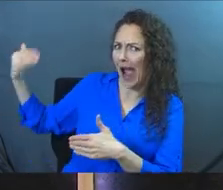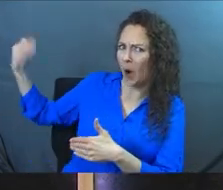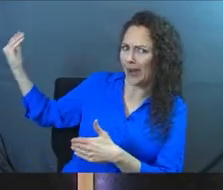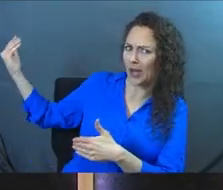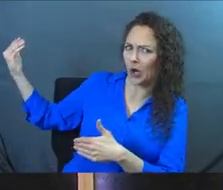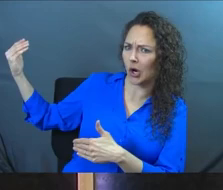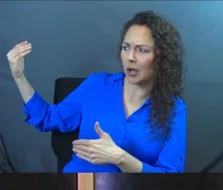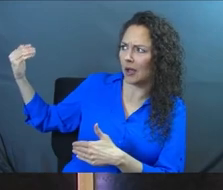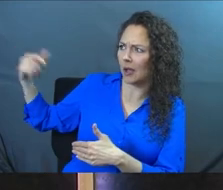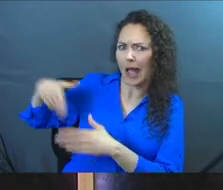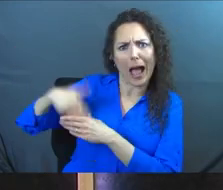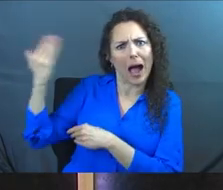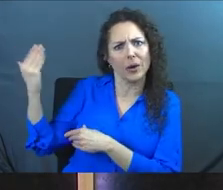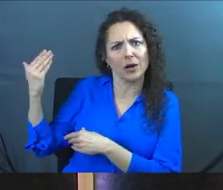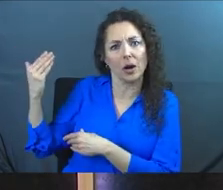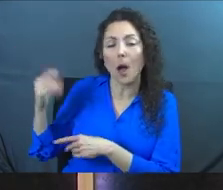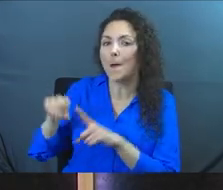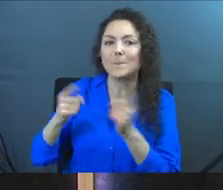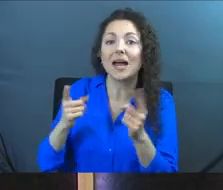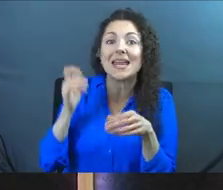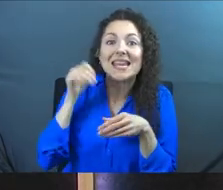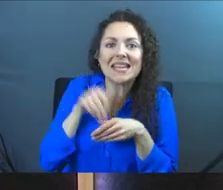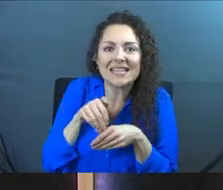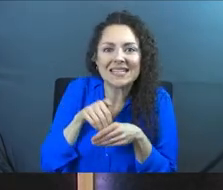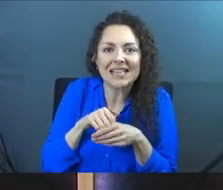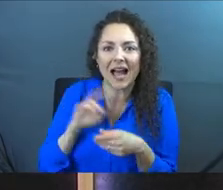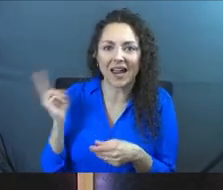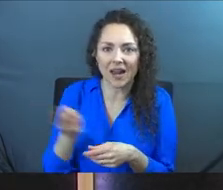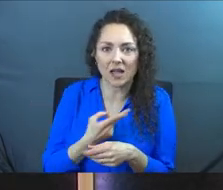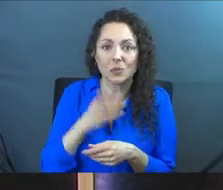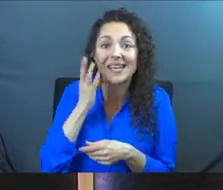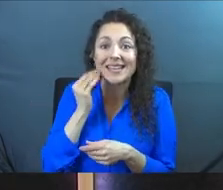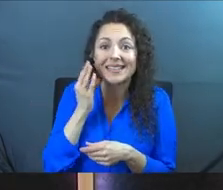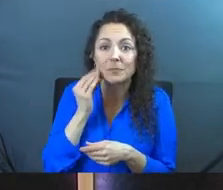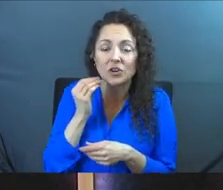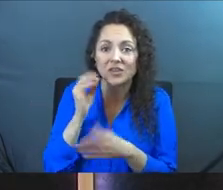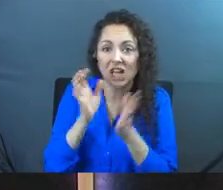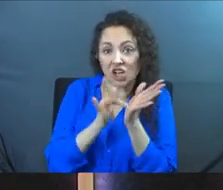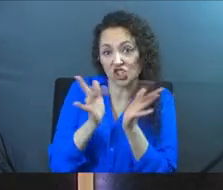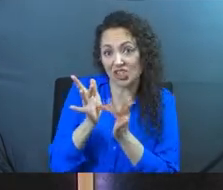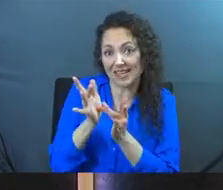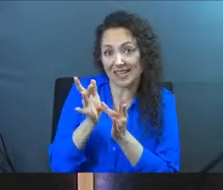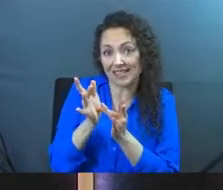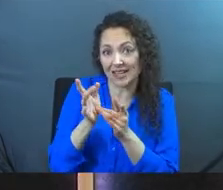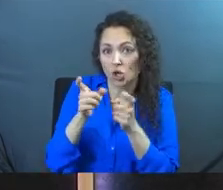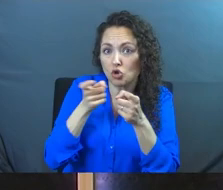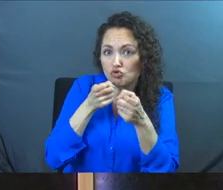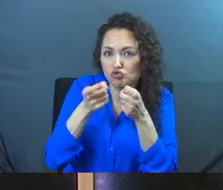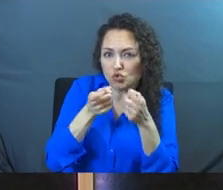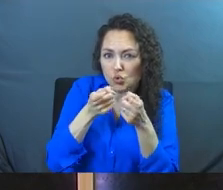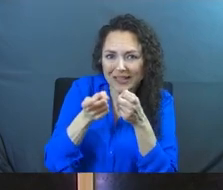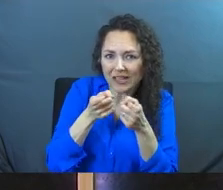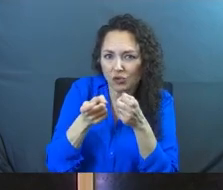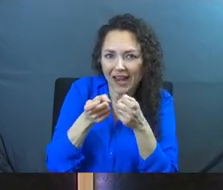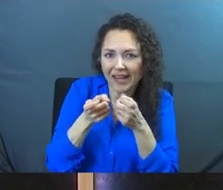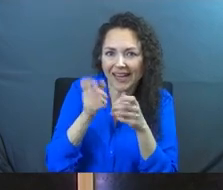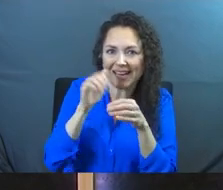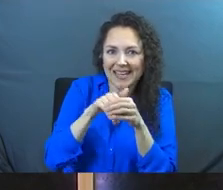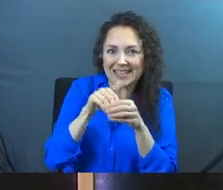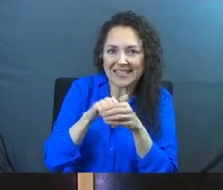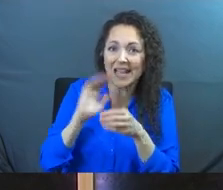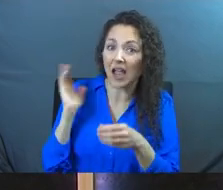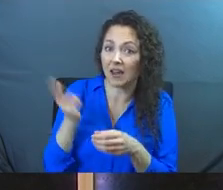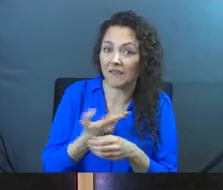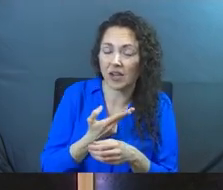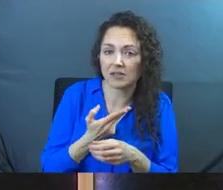right here in us, where we experience Jesus ruling and reigning in our life. Romans 14, verse